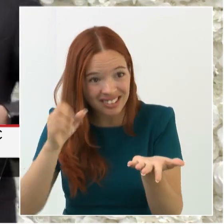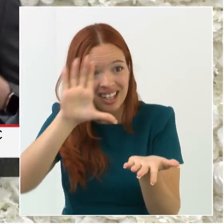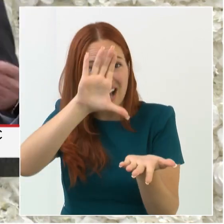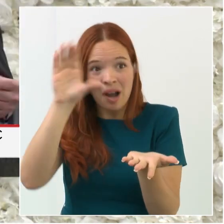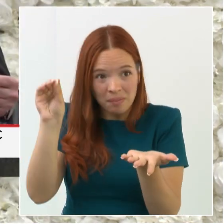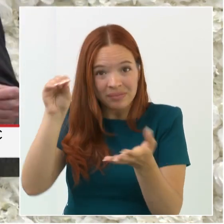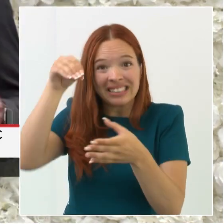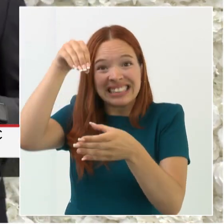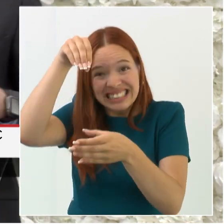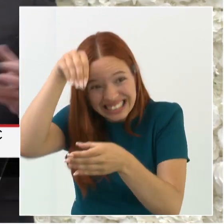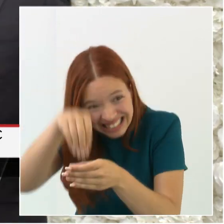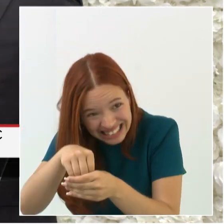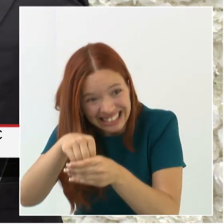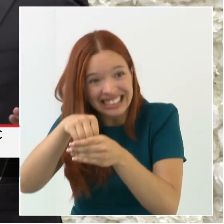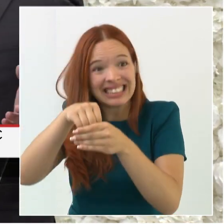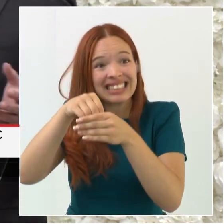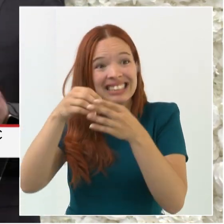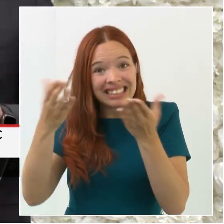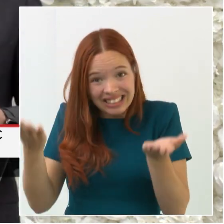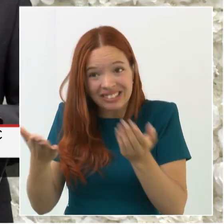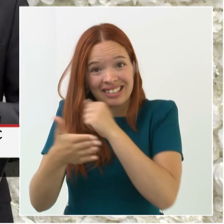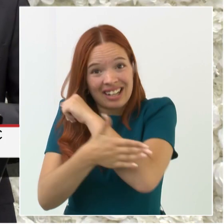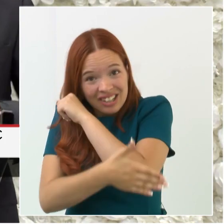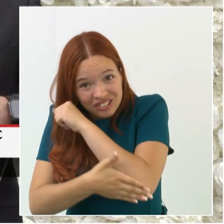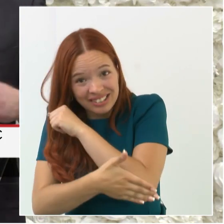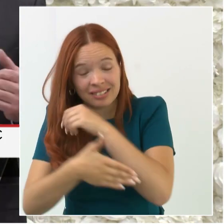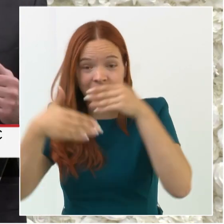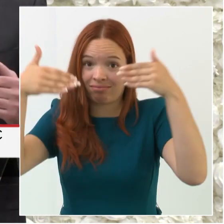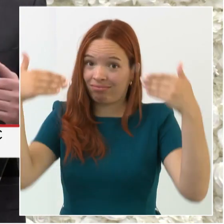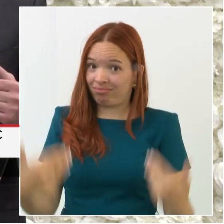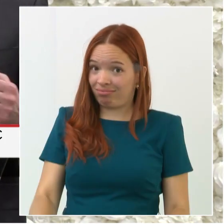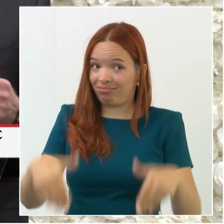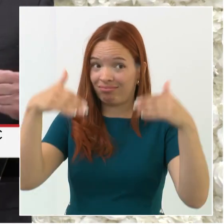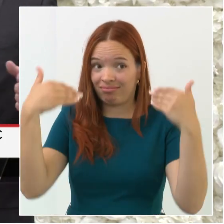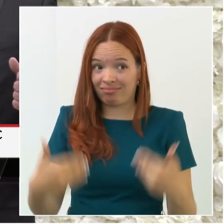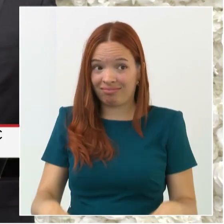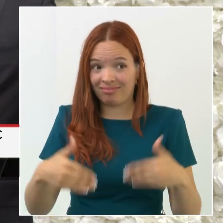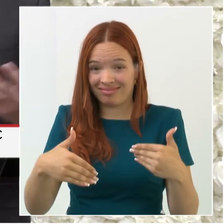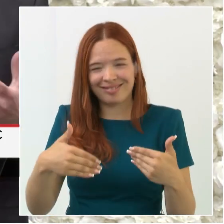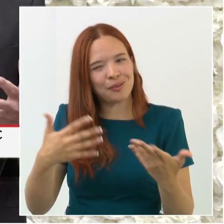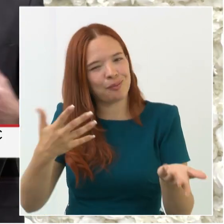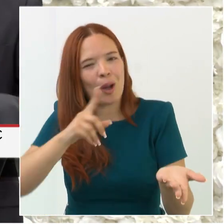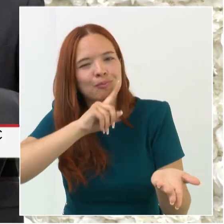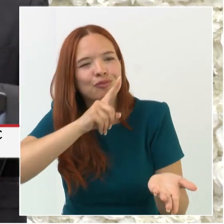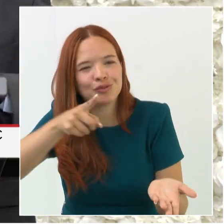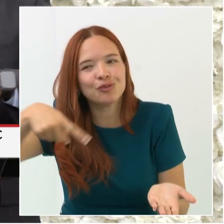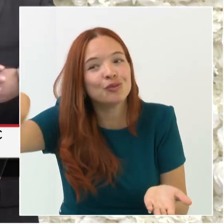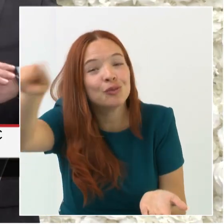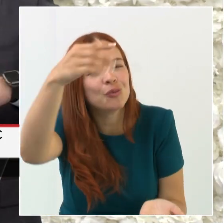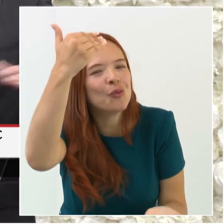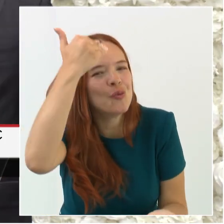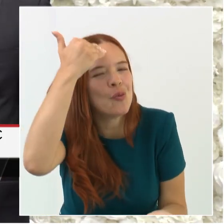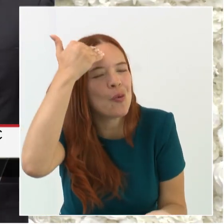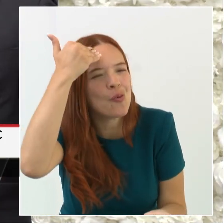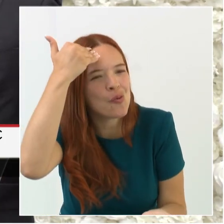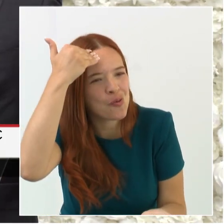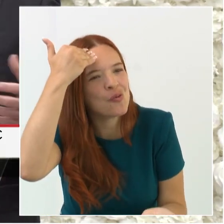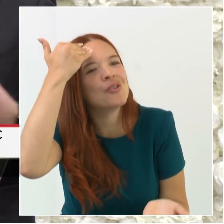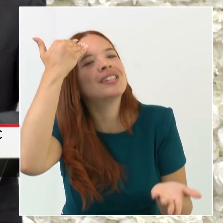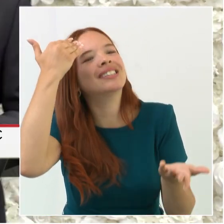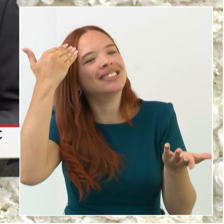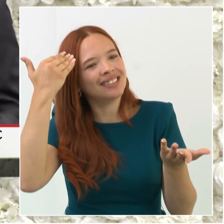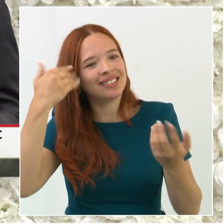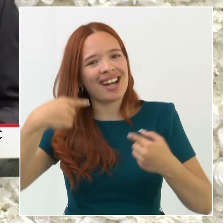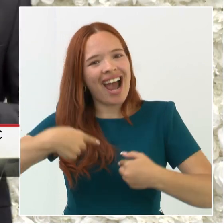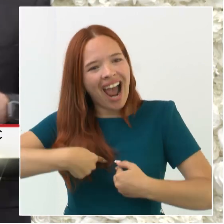And a lot of you in the room know me. I'm a hometown guy. I literally bleed 202 anywhere I go,